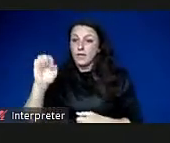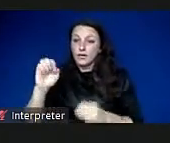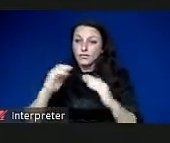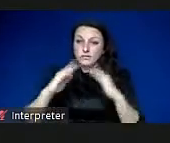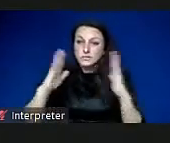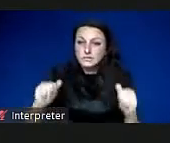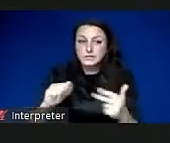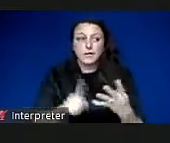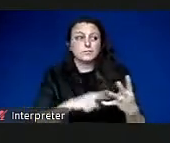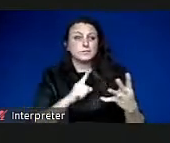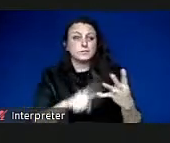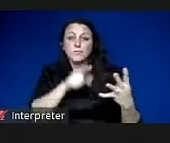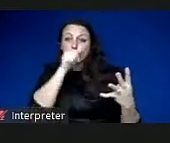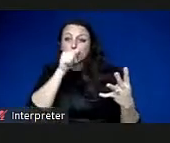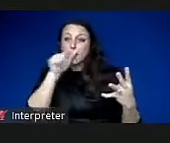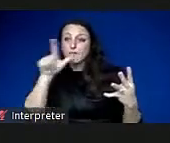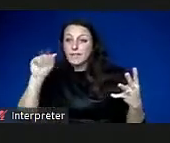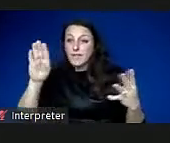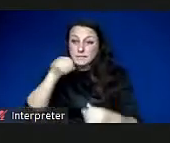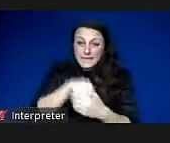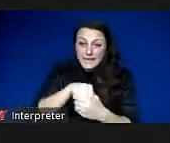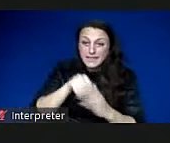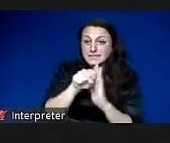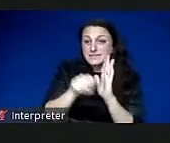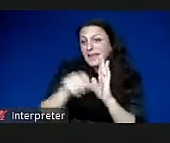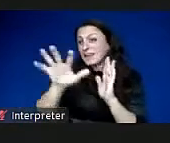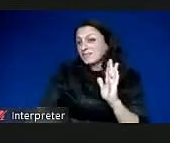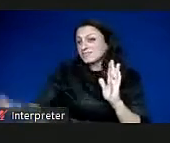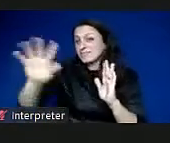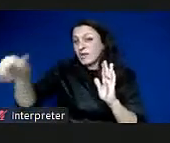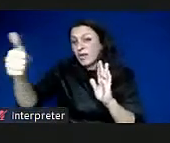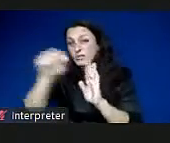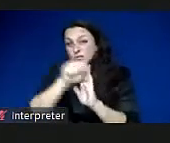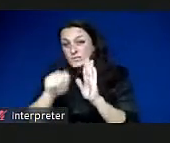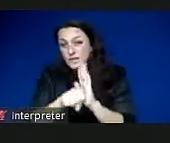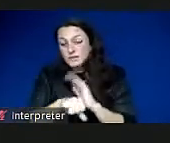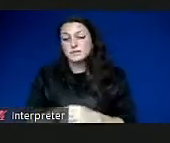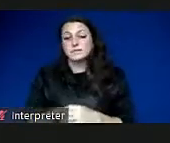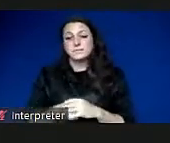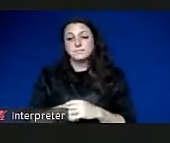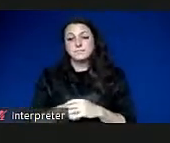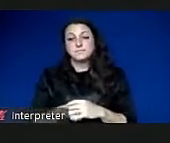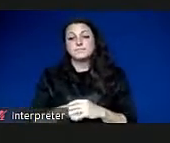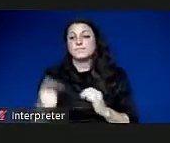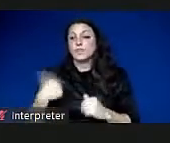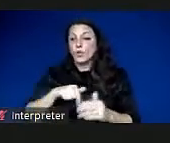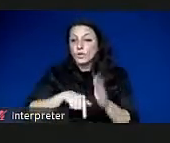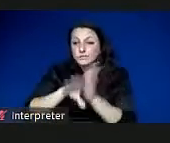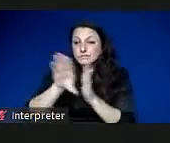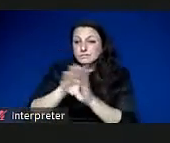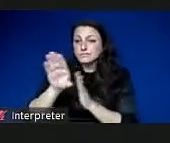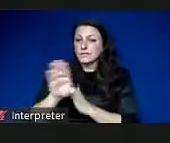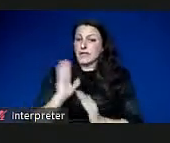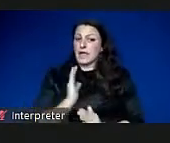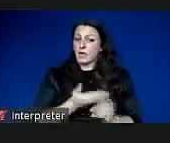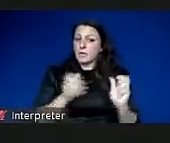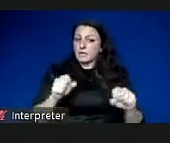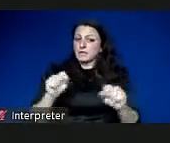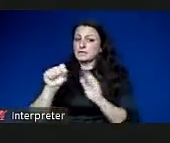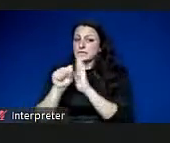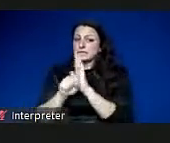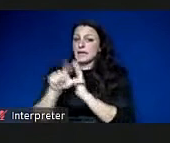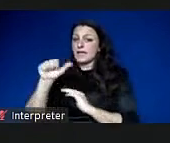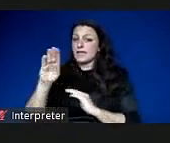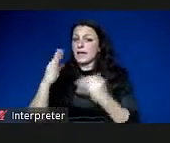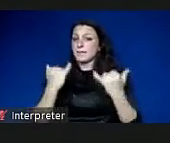private labs, both in Colorado and across the country. We have built capacity at the state lab so that it's now running